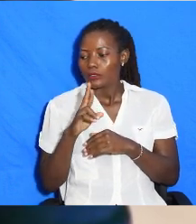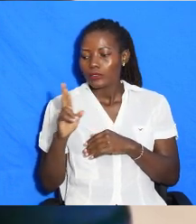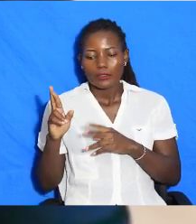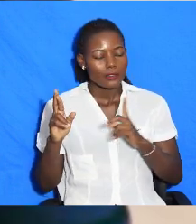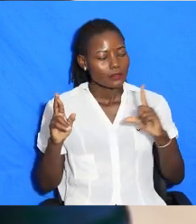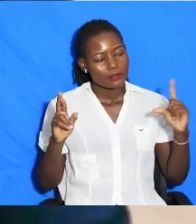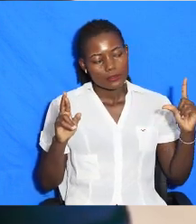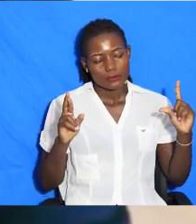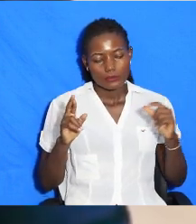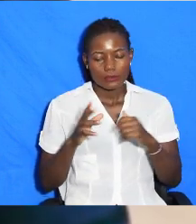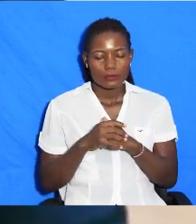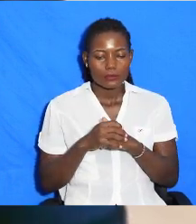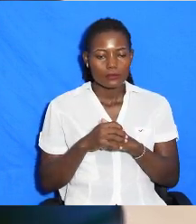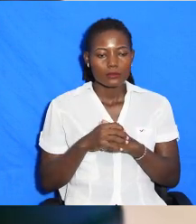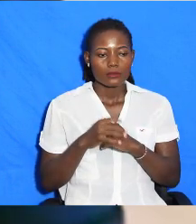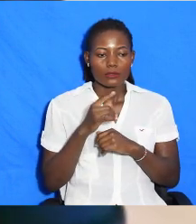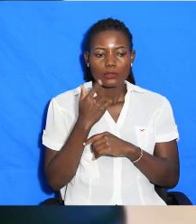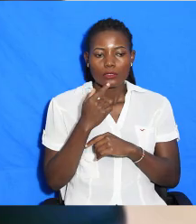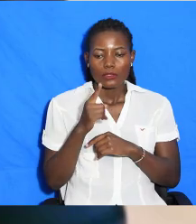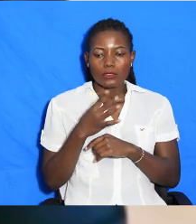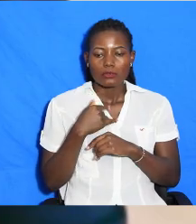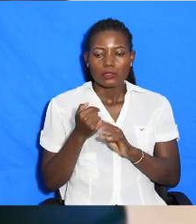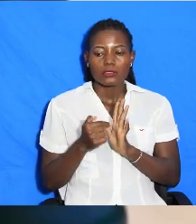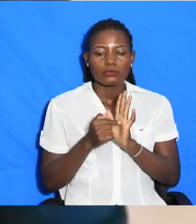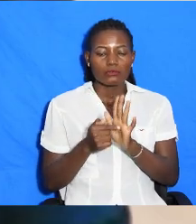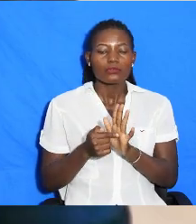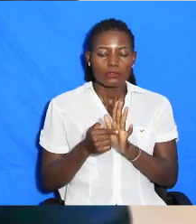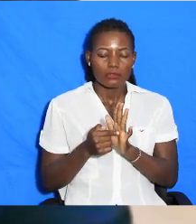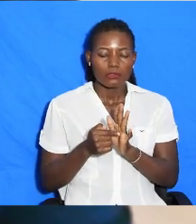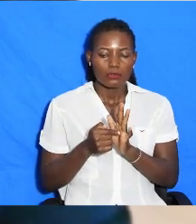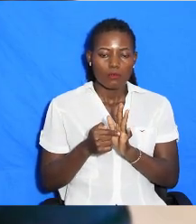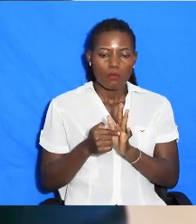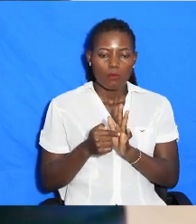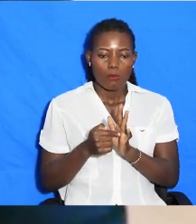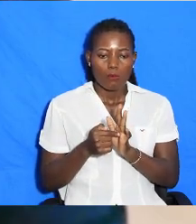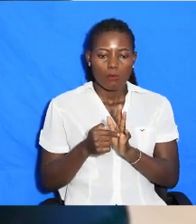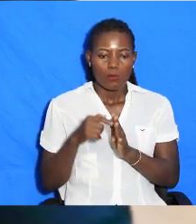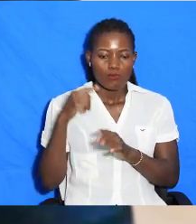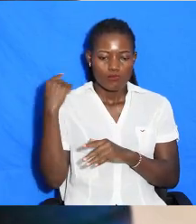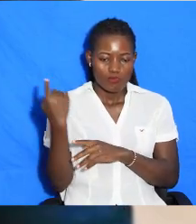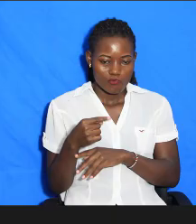and Mm. whoever you want to show, some you want to discipline.